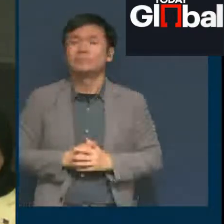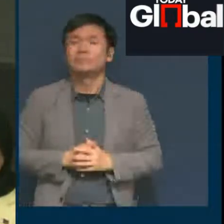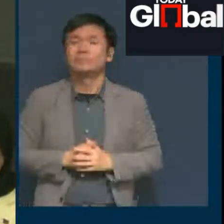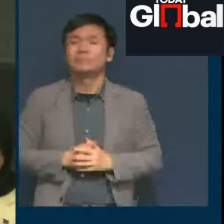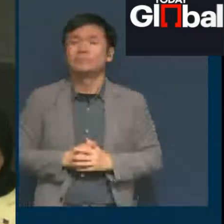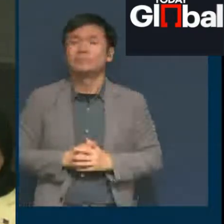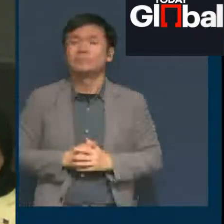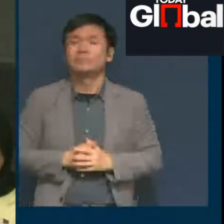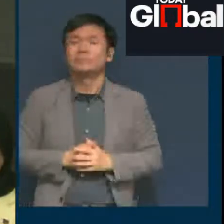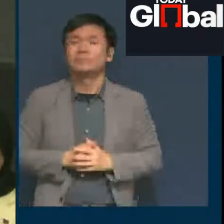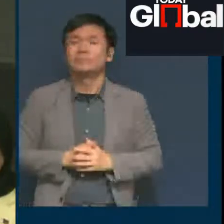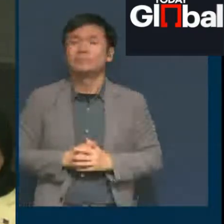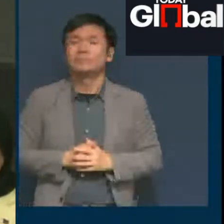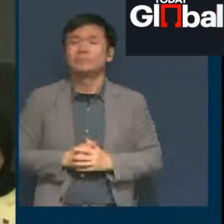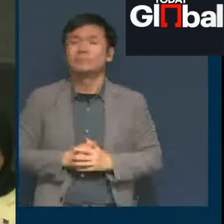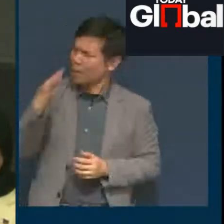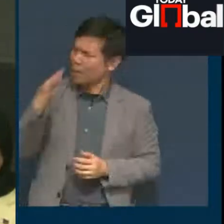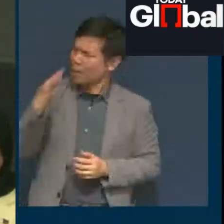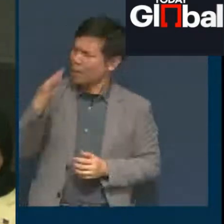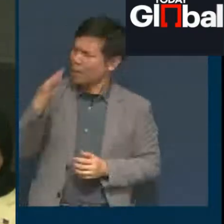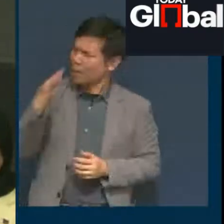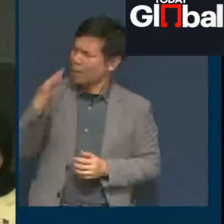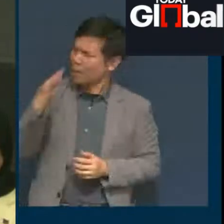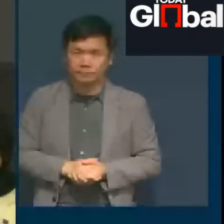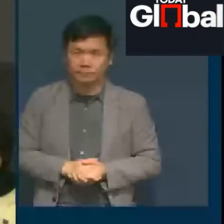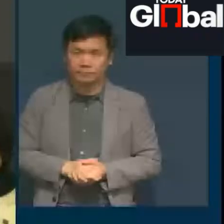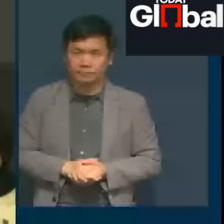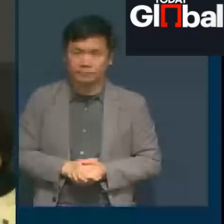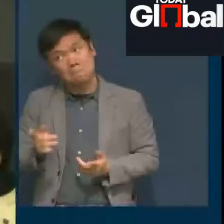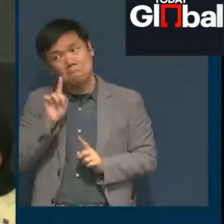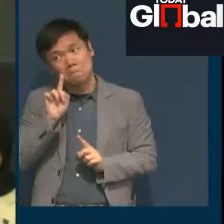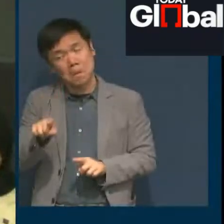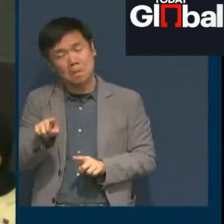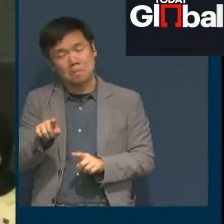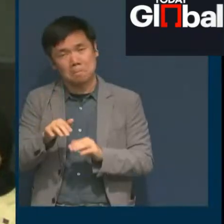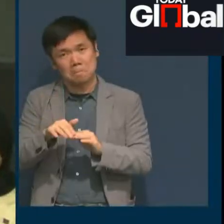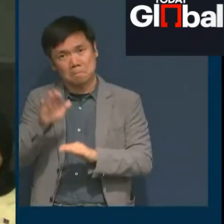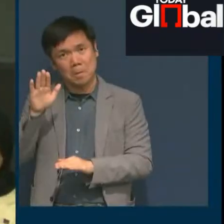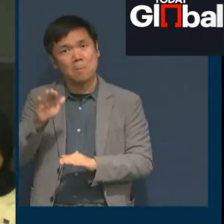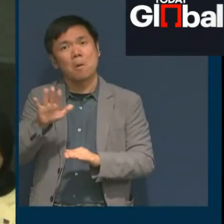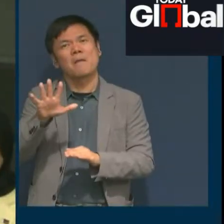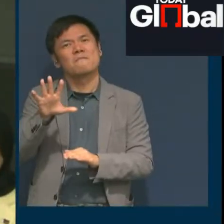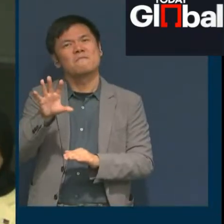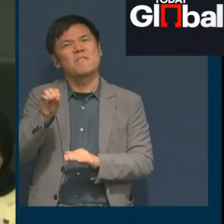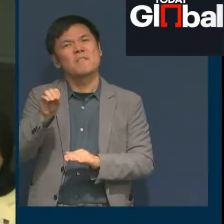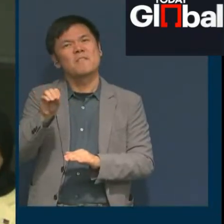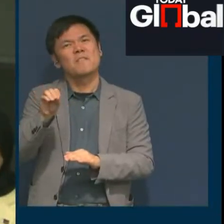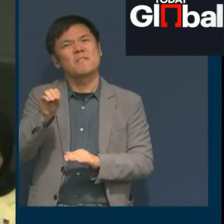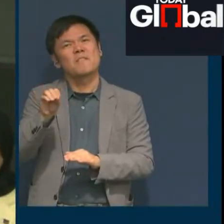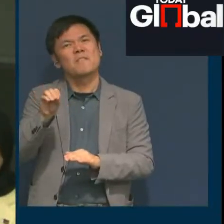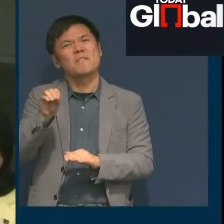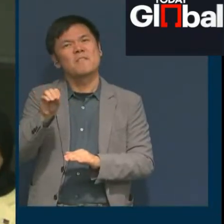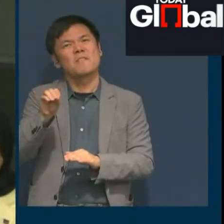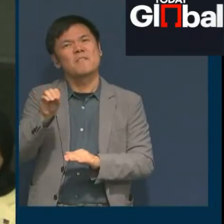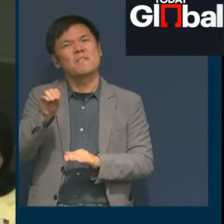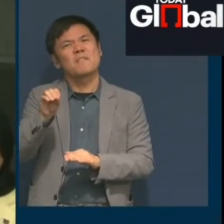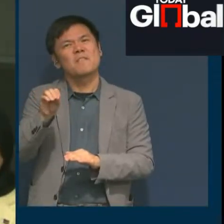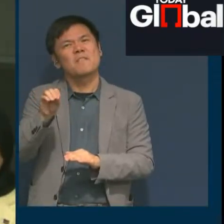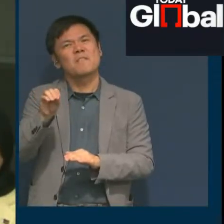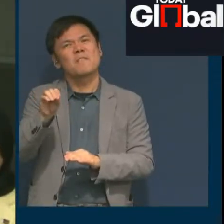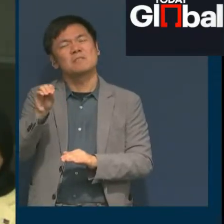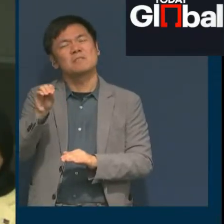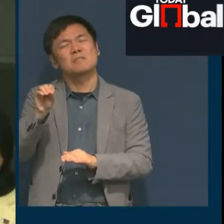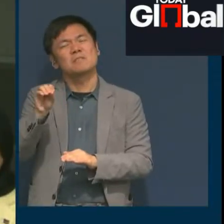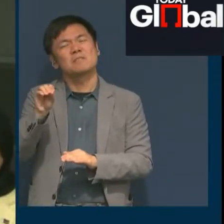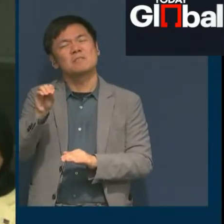magistrates who have benefited from this training, and say that there are more than 50 of them, and there's also